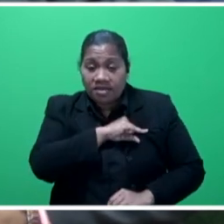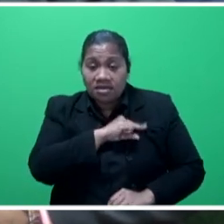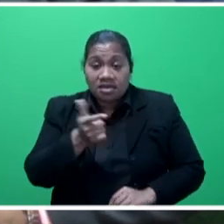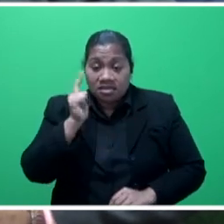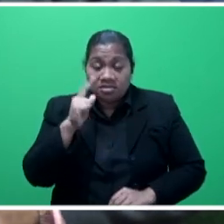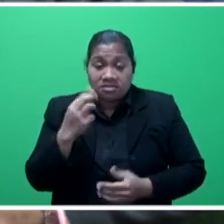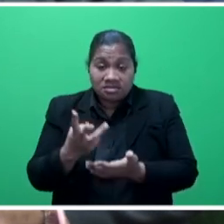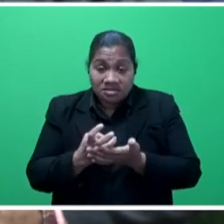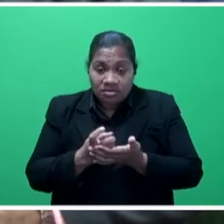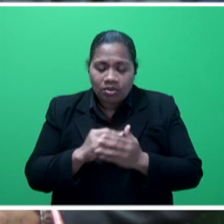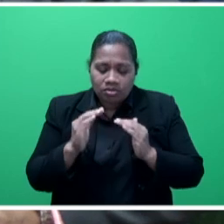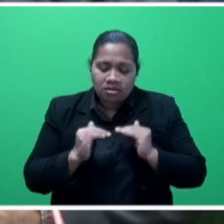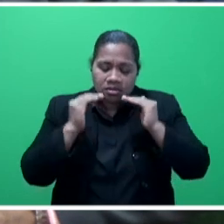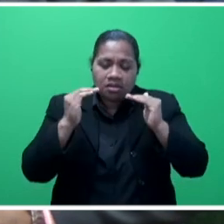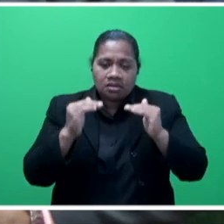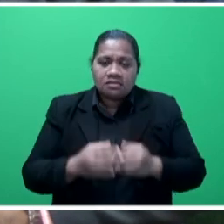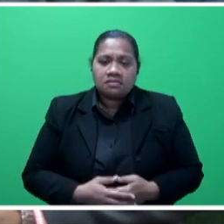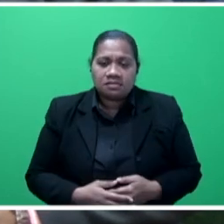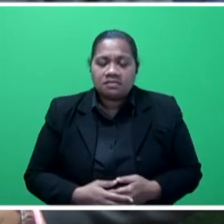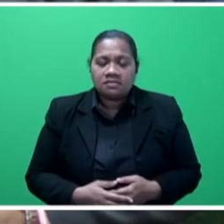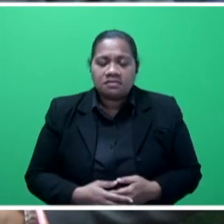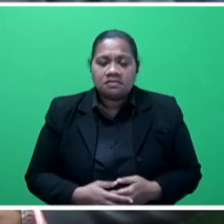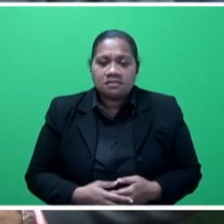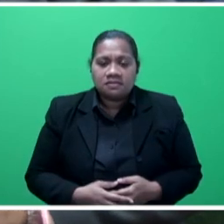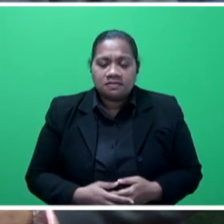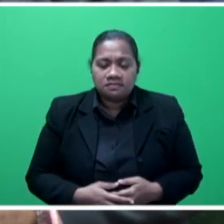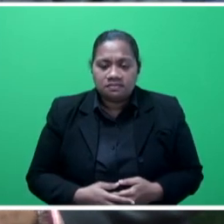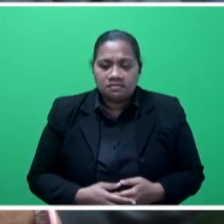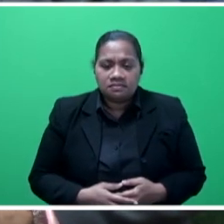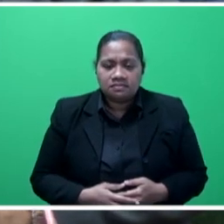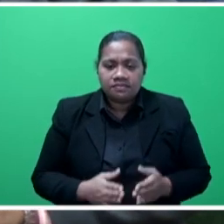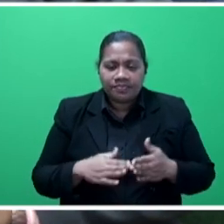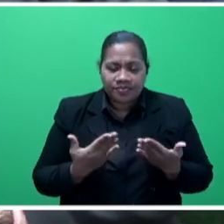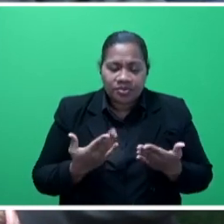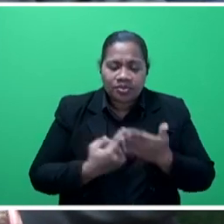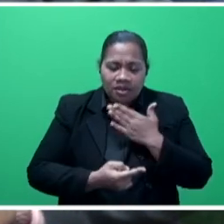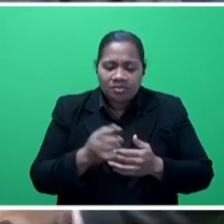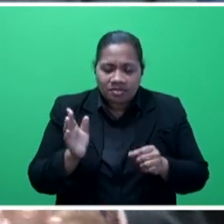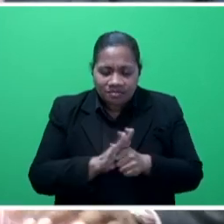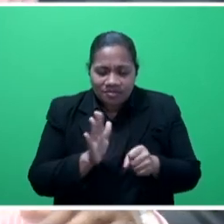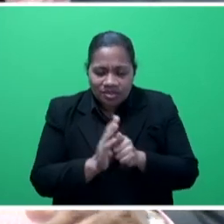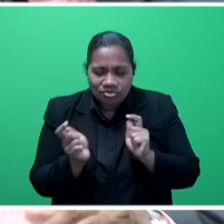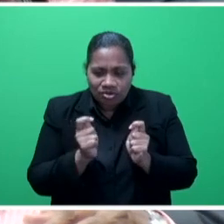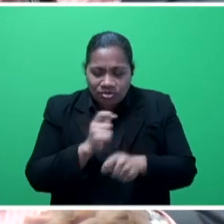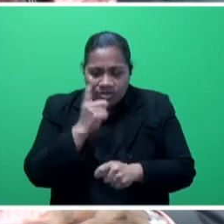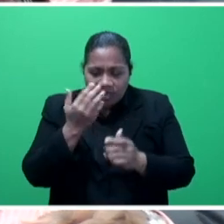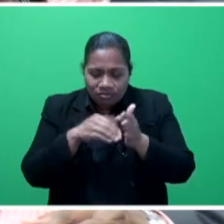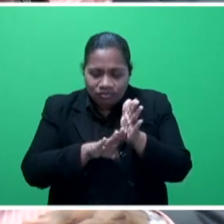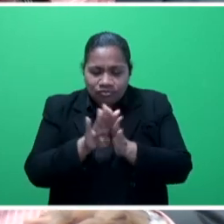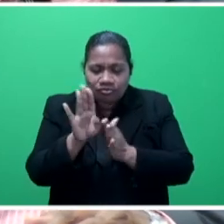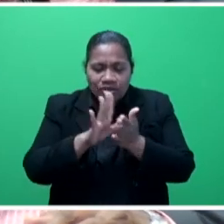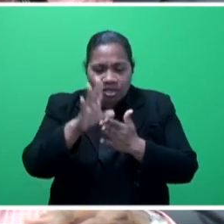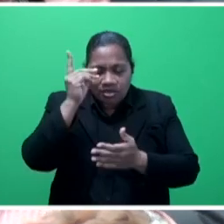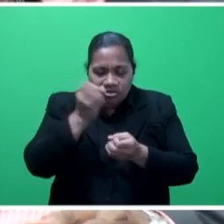3. Mr. Speaker, sir, the Ministry has planned to make several changes to build resilience in education delivery